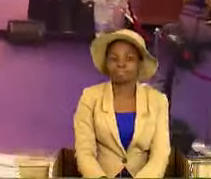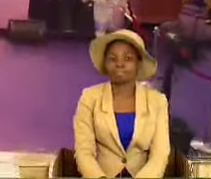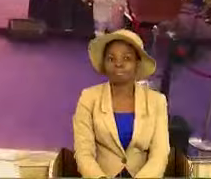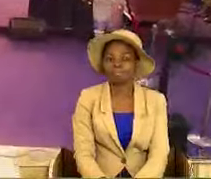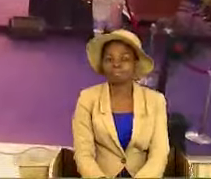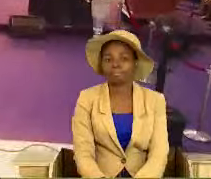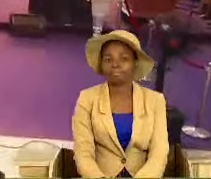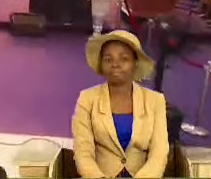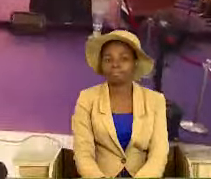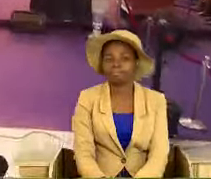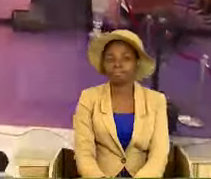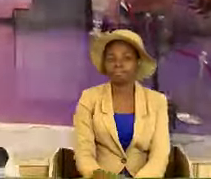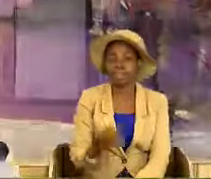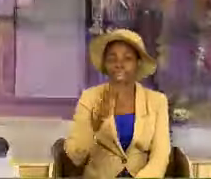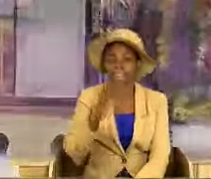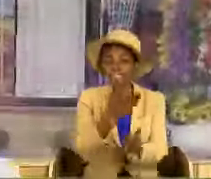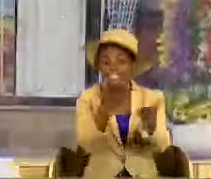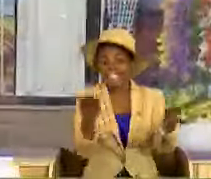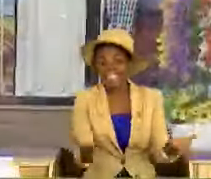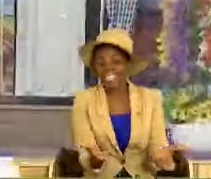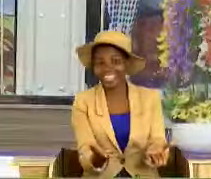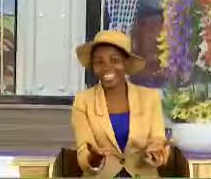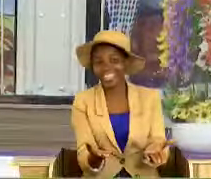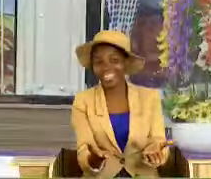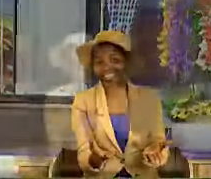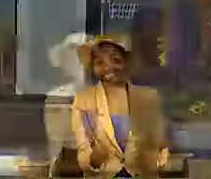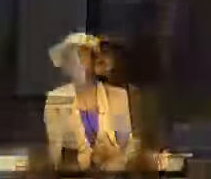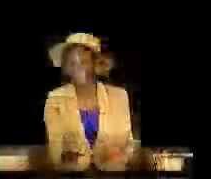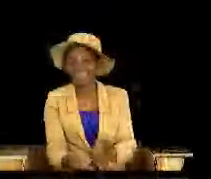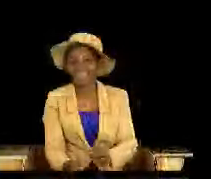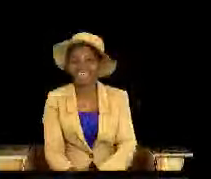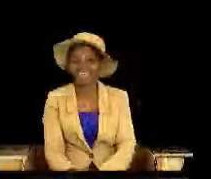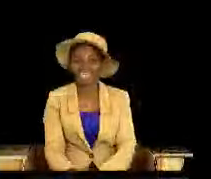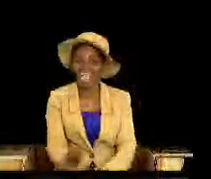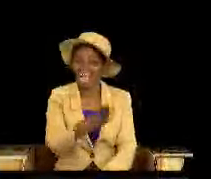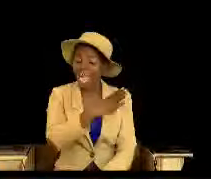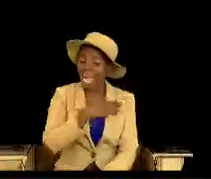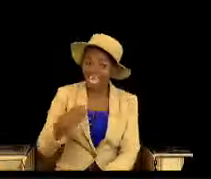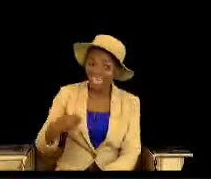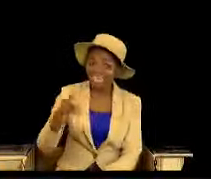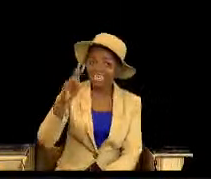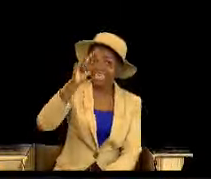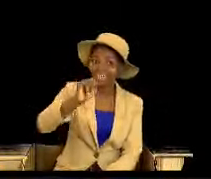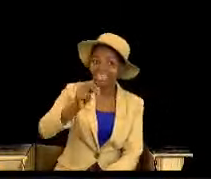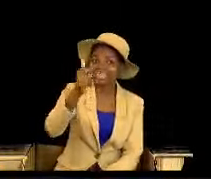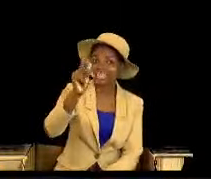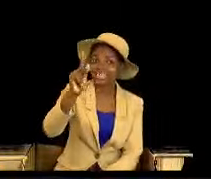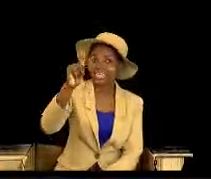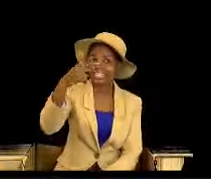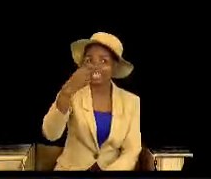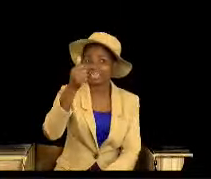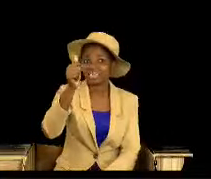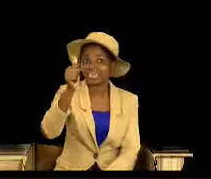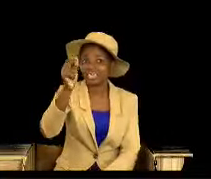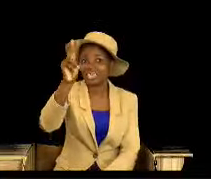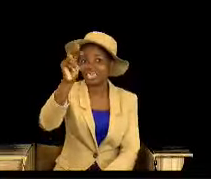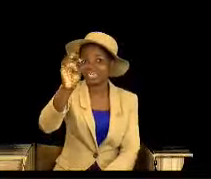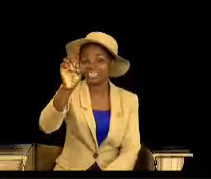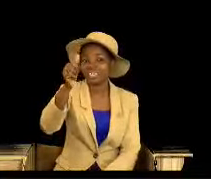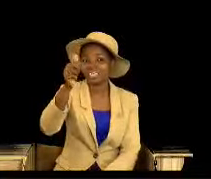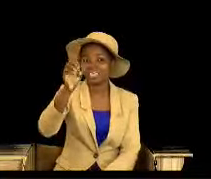146 are you there and nael said unto